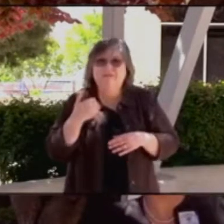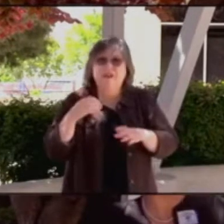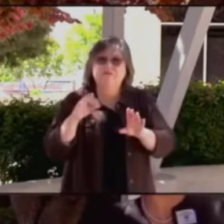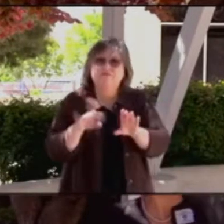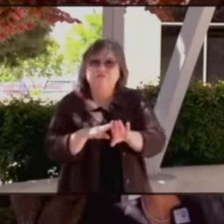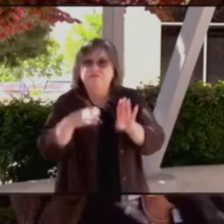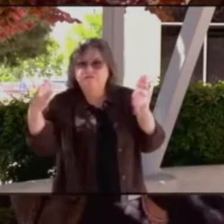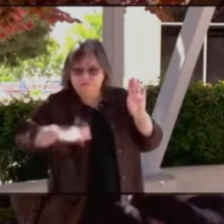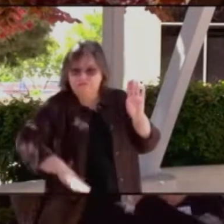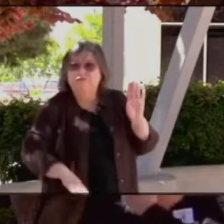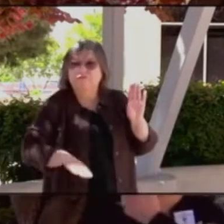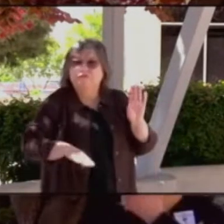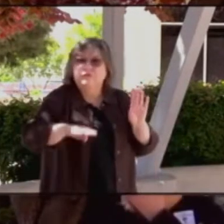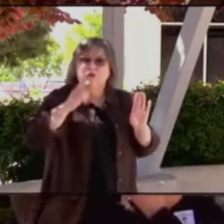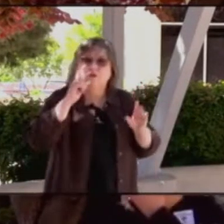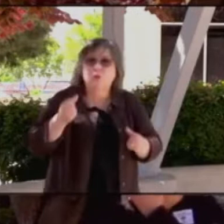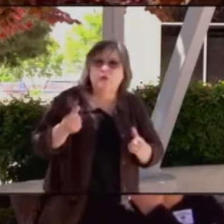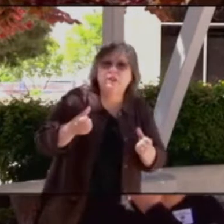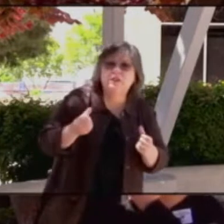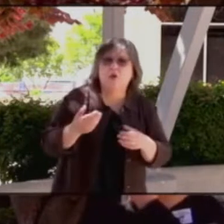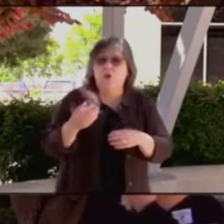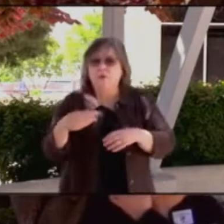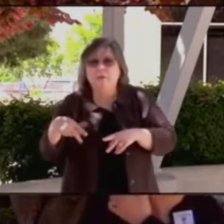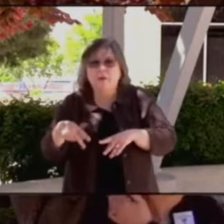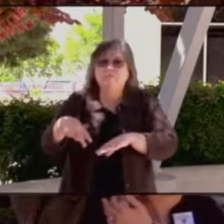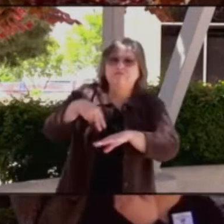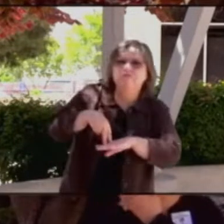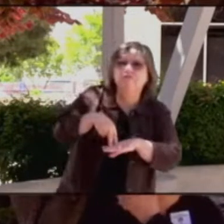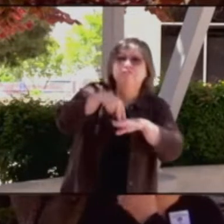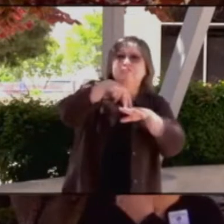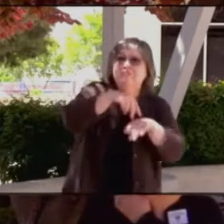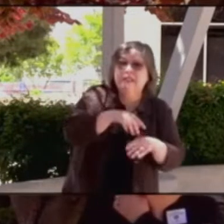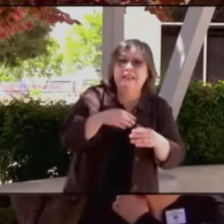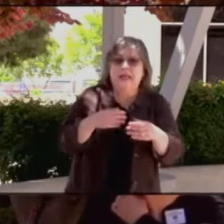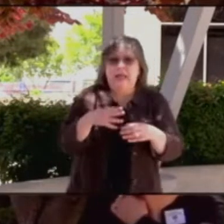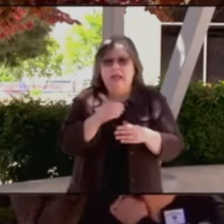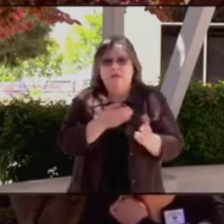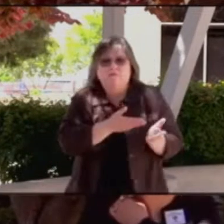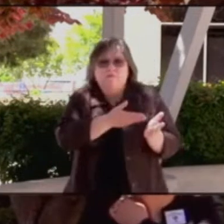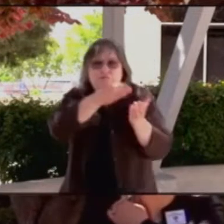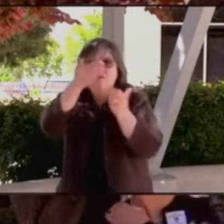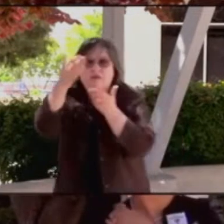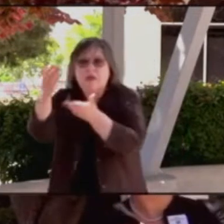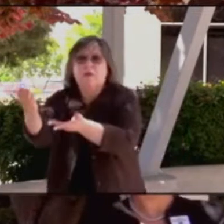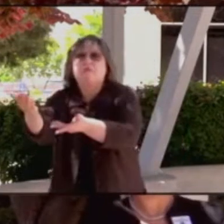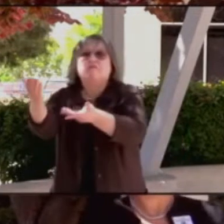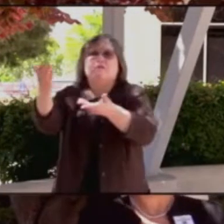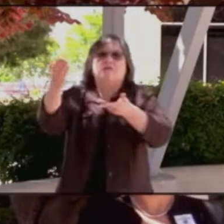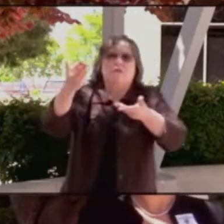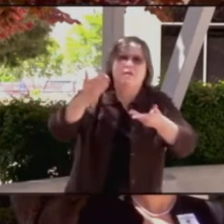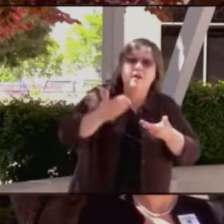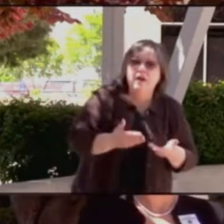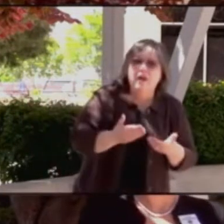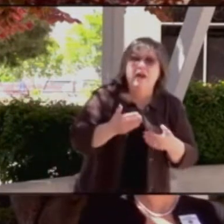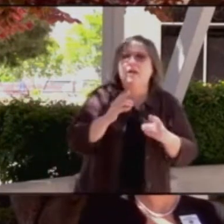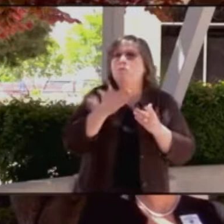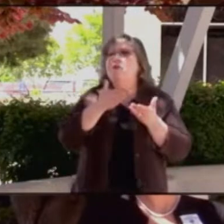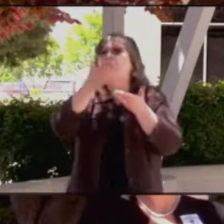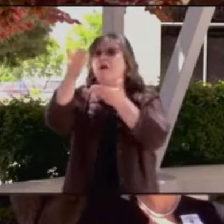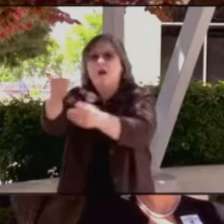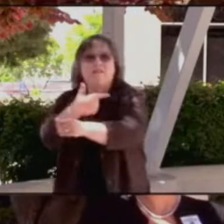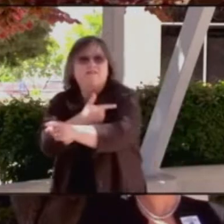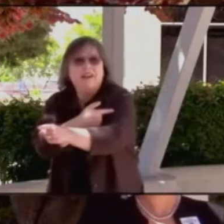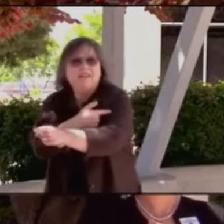for them, and then provide the return trip. Anyone for whom transportation is a barrier to getting vaccinated